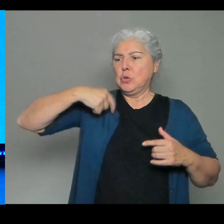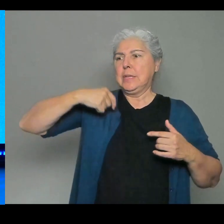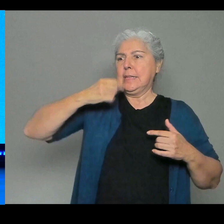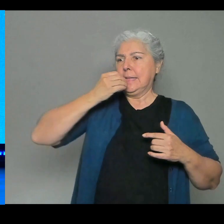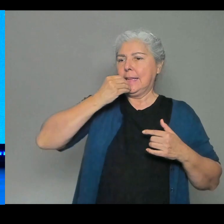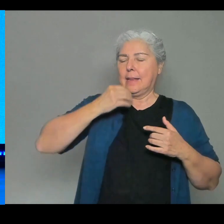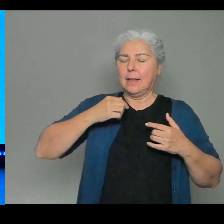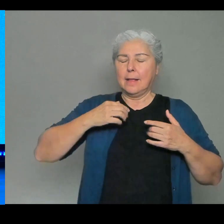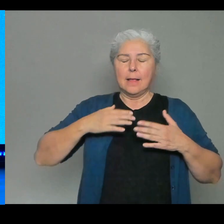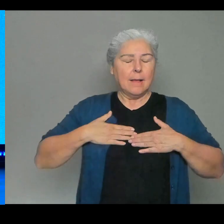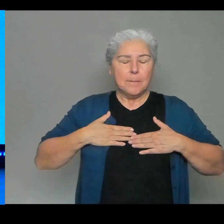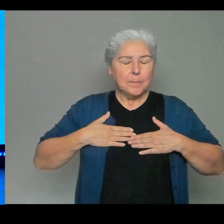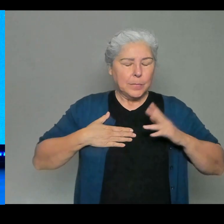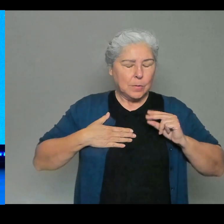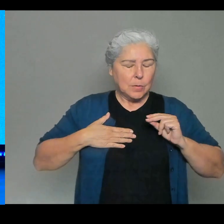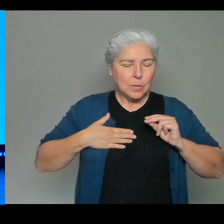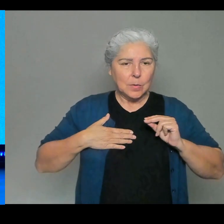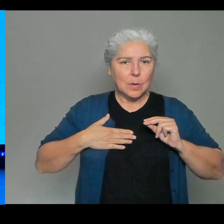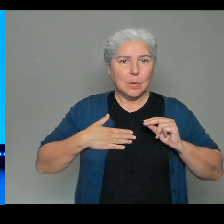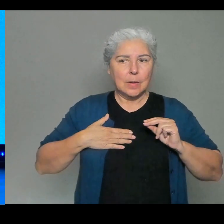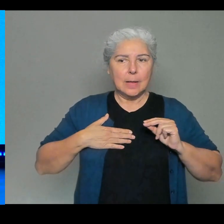I said, no, I don't.